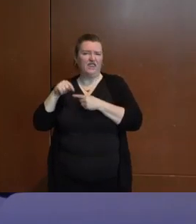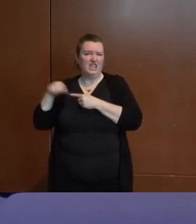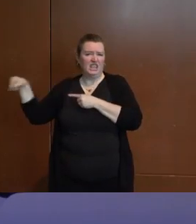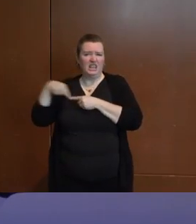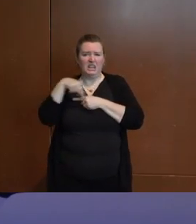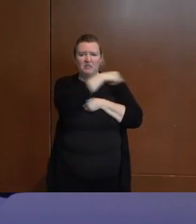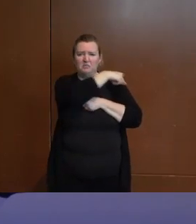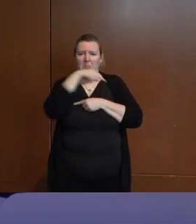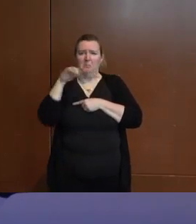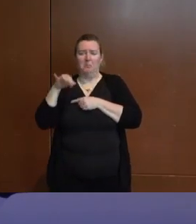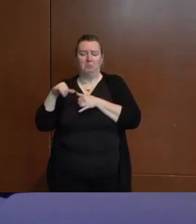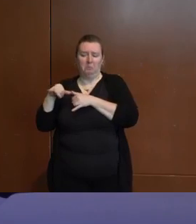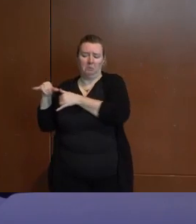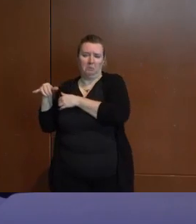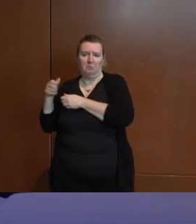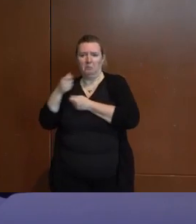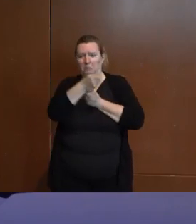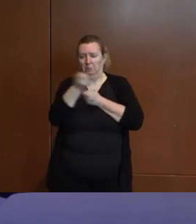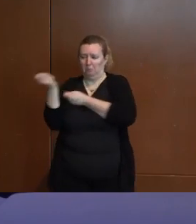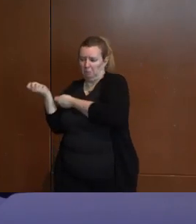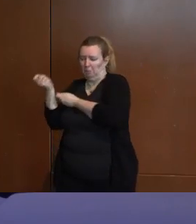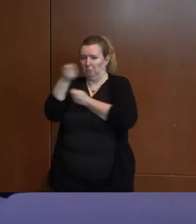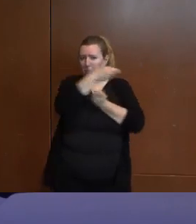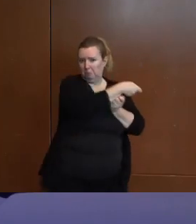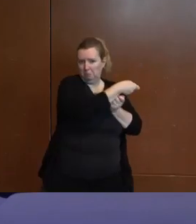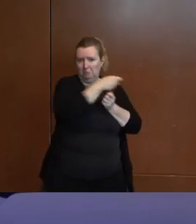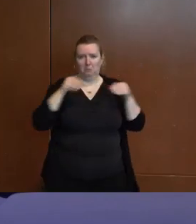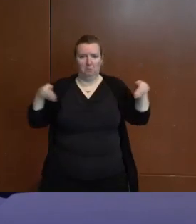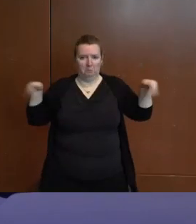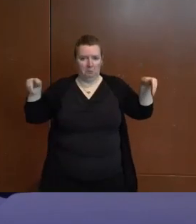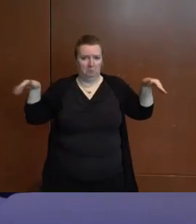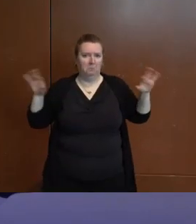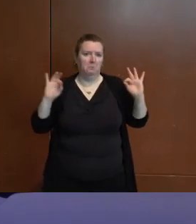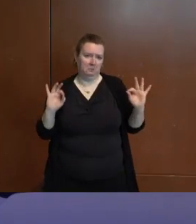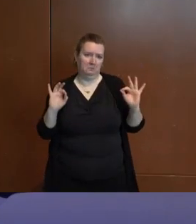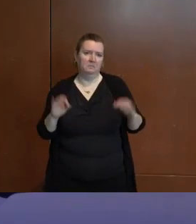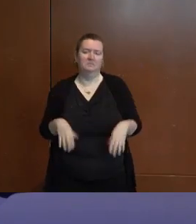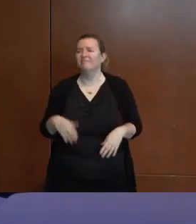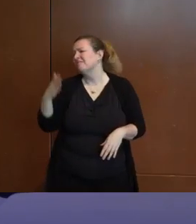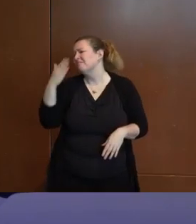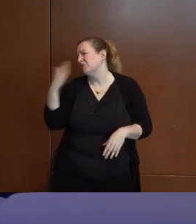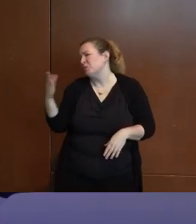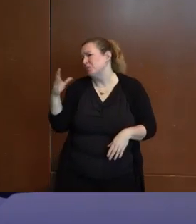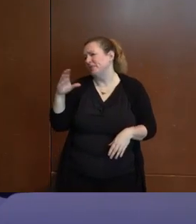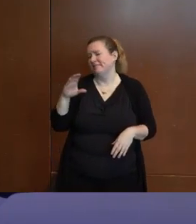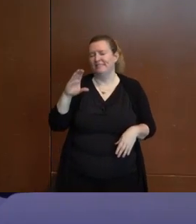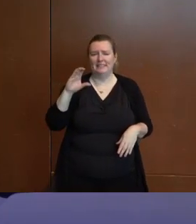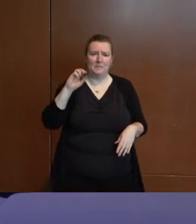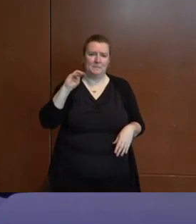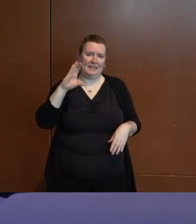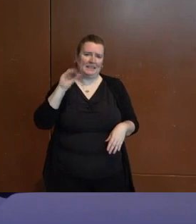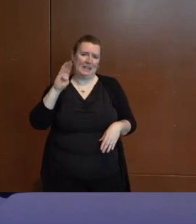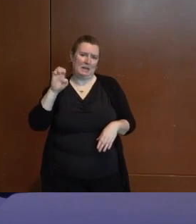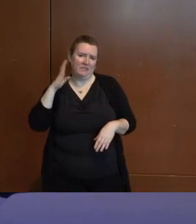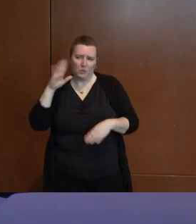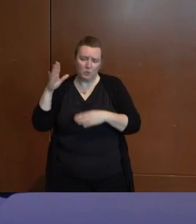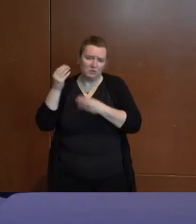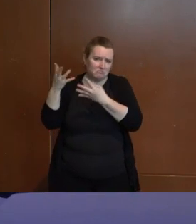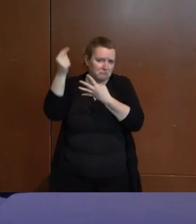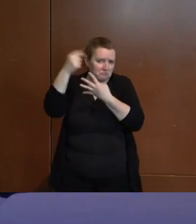Thank you again. It's great having you, and thank you for everything you do. And Sean, nice to have you with us as well. Pat, before we